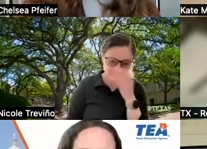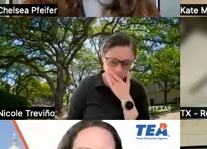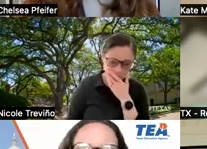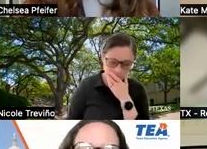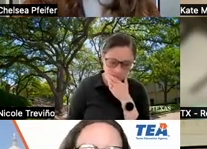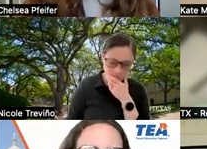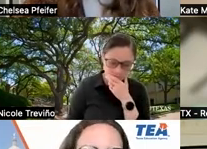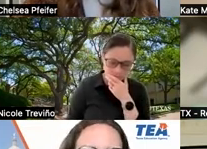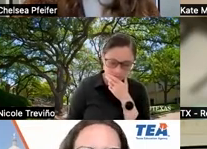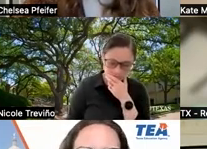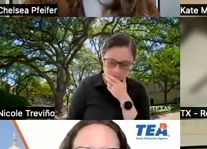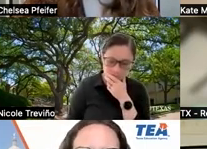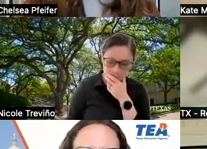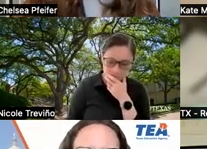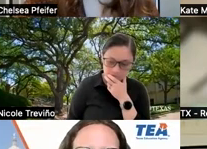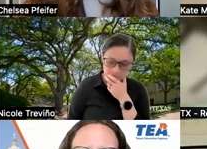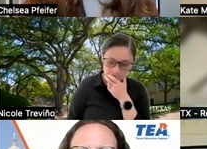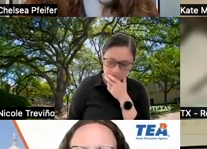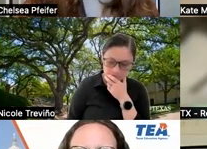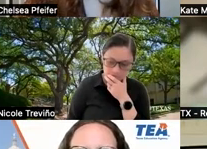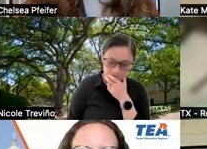All right, can y'all hear me okay?